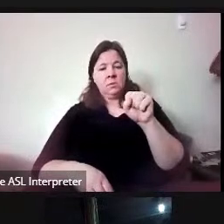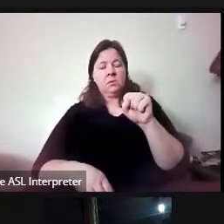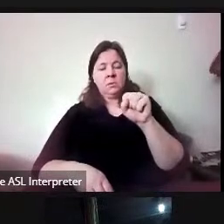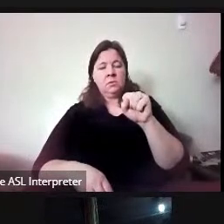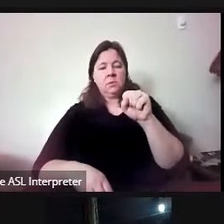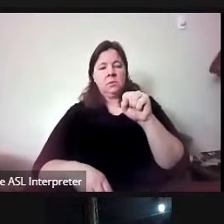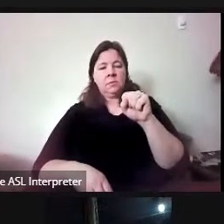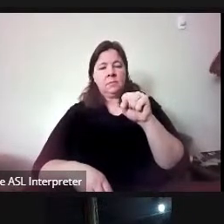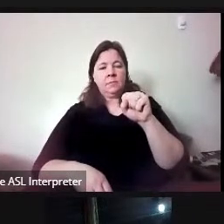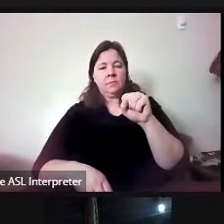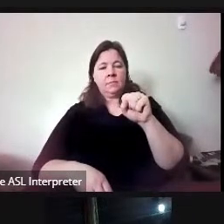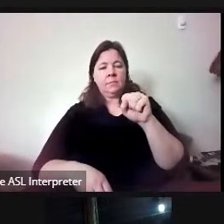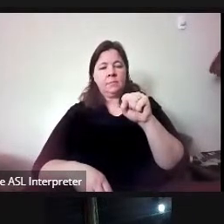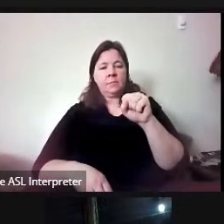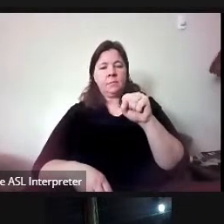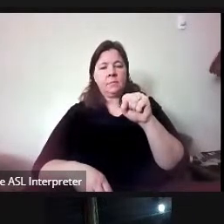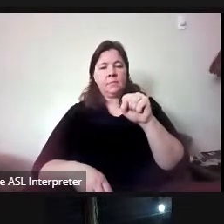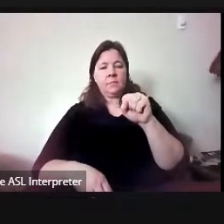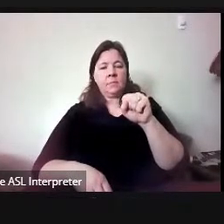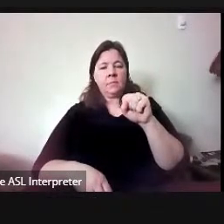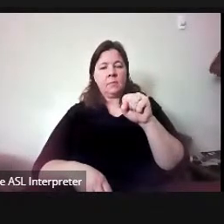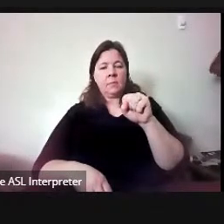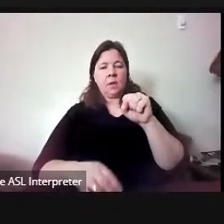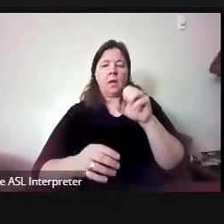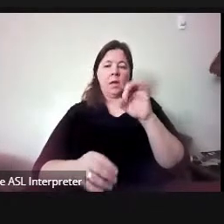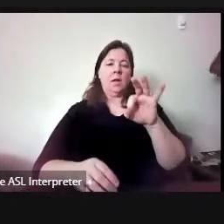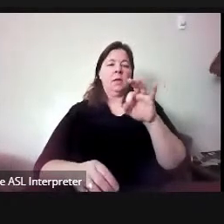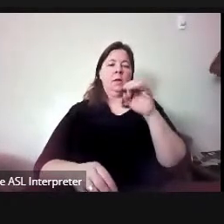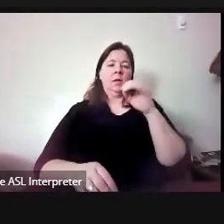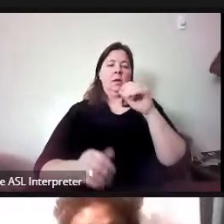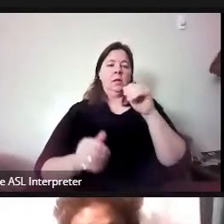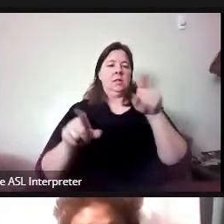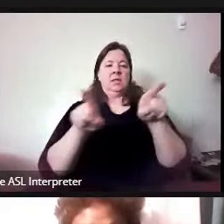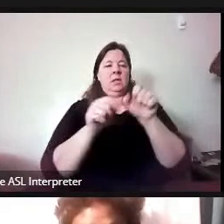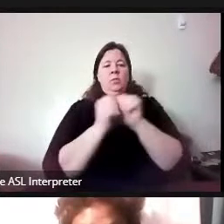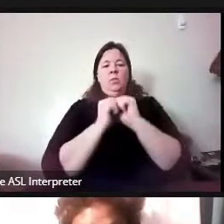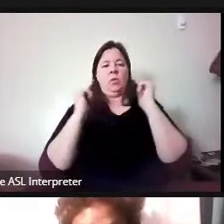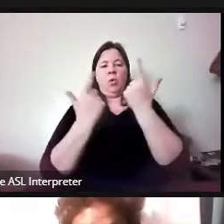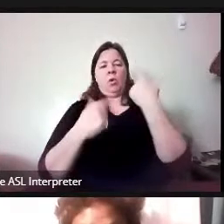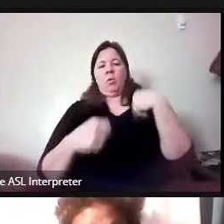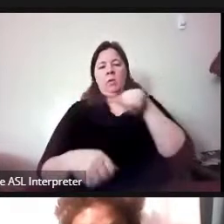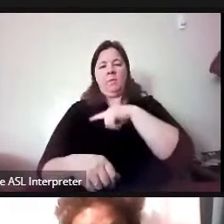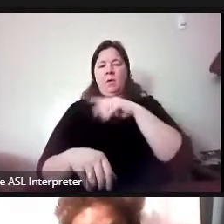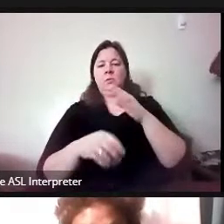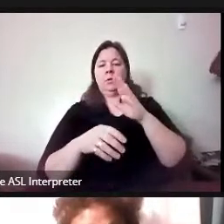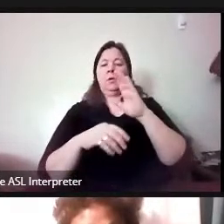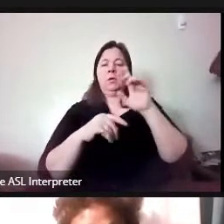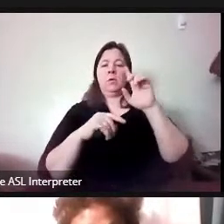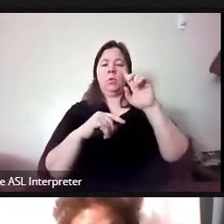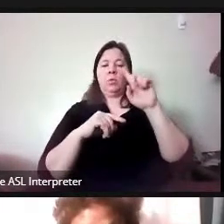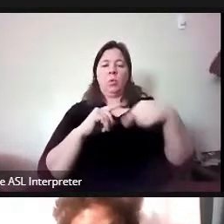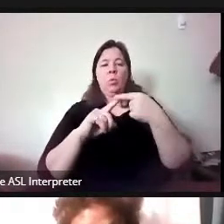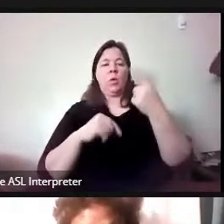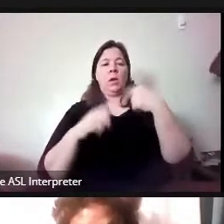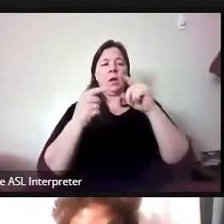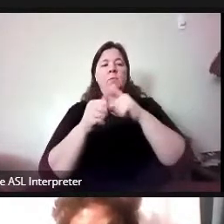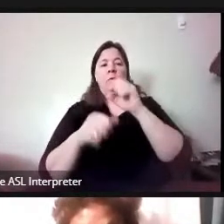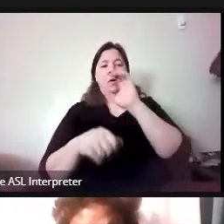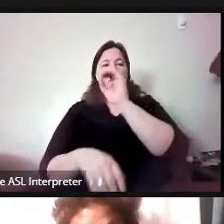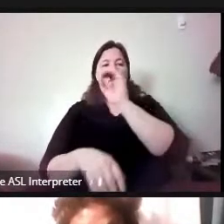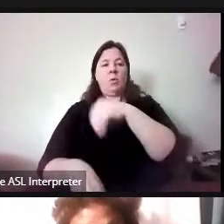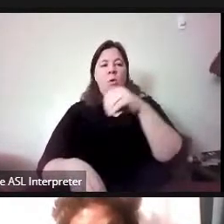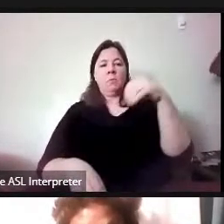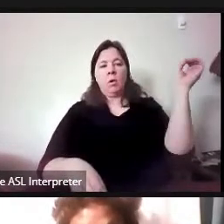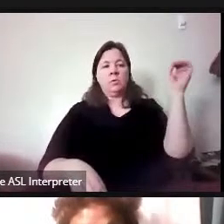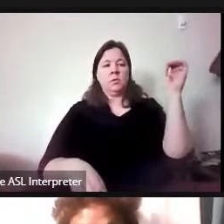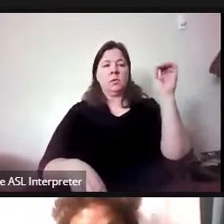is indicative of a lot of us when it comes on to Onpassive. And your background says it all. The genius